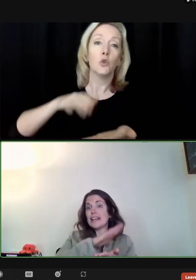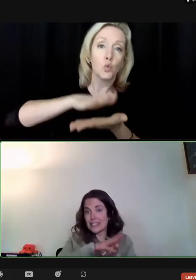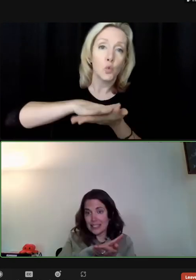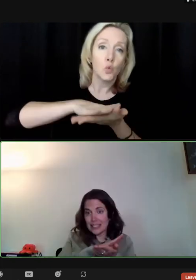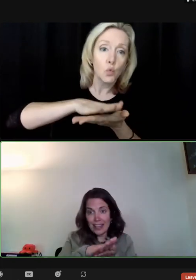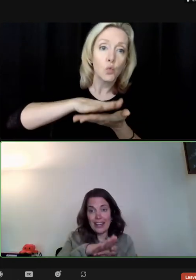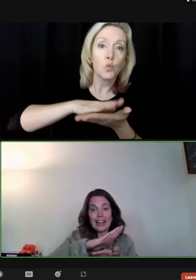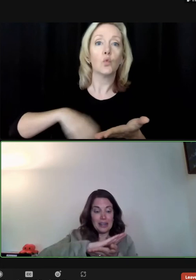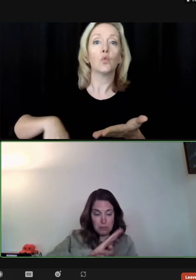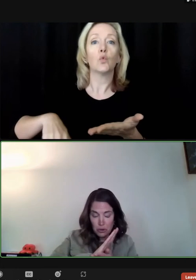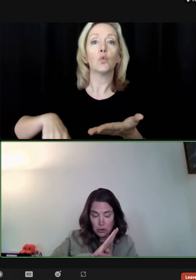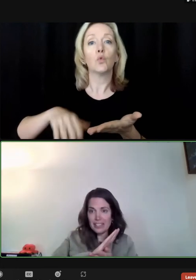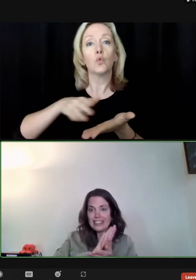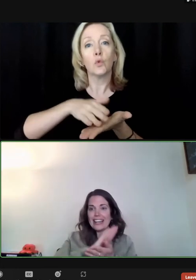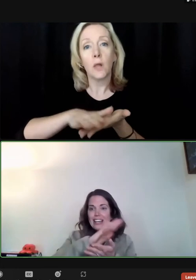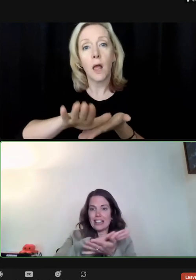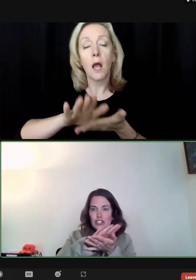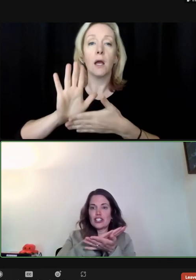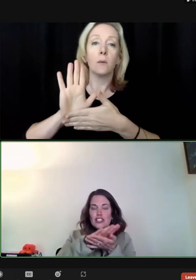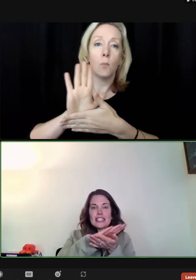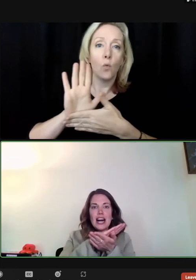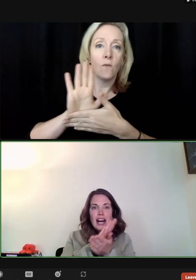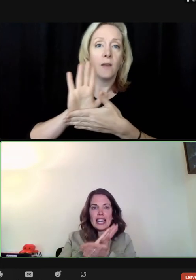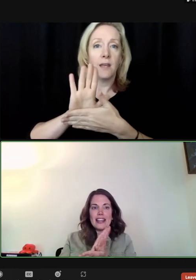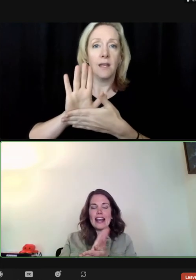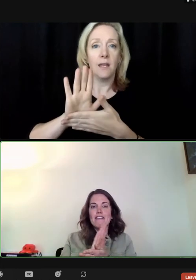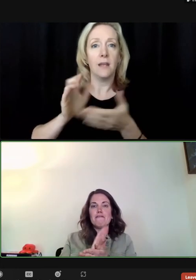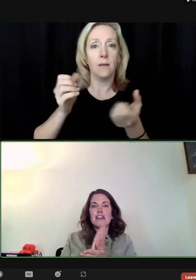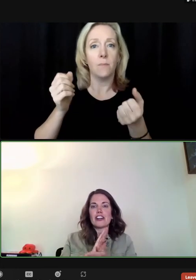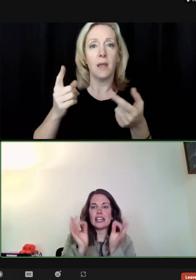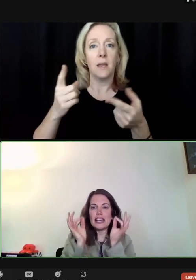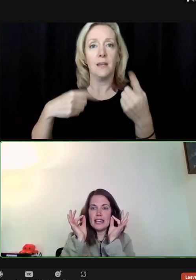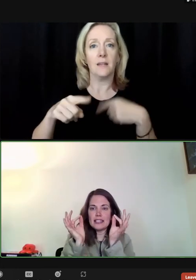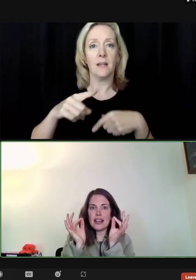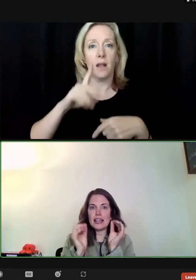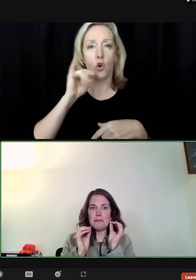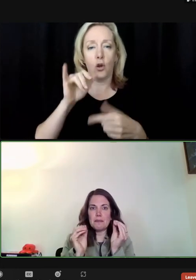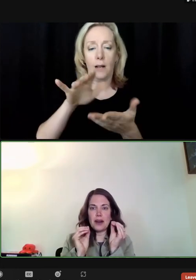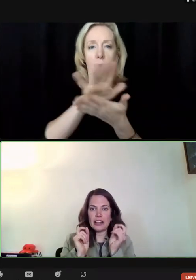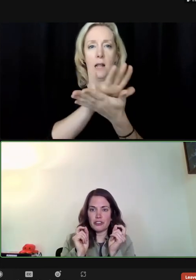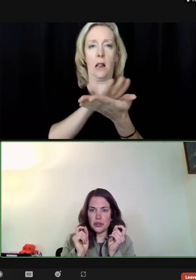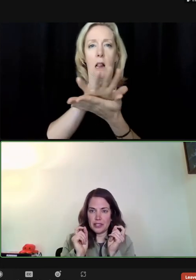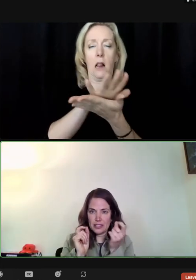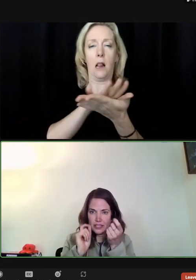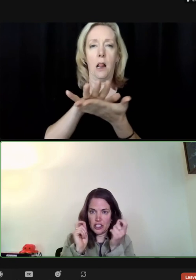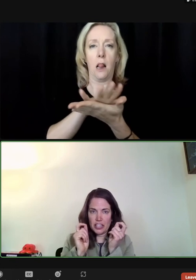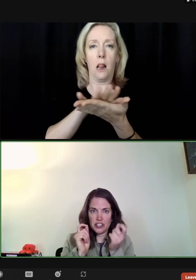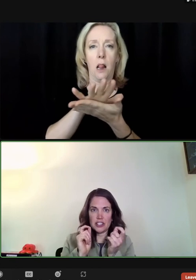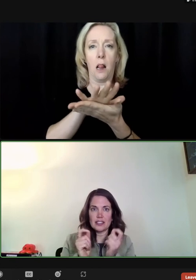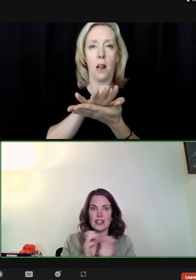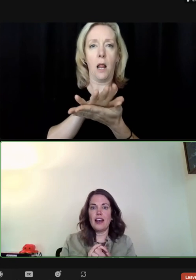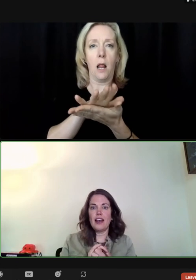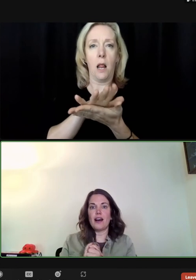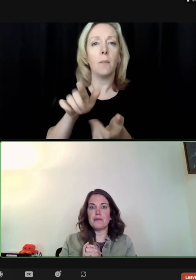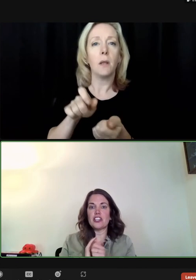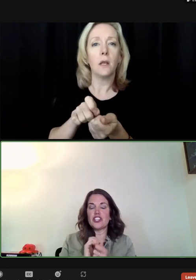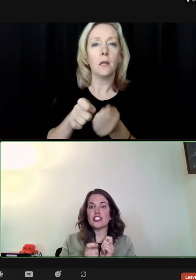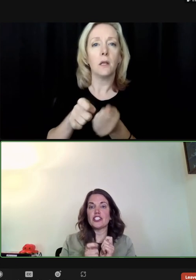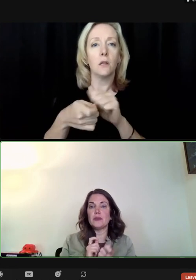school and slide and movie. Like there's a ton that have very tiny minor nuances and